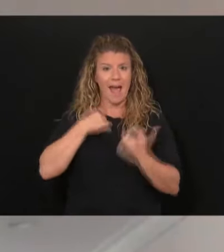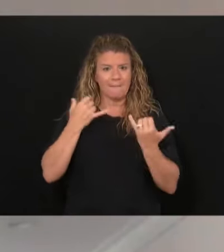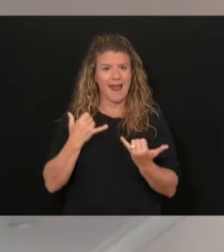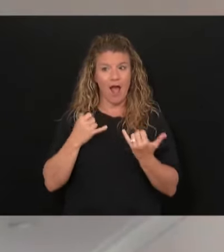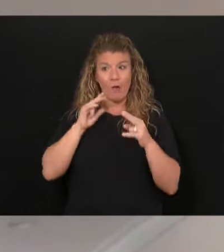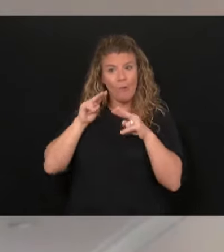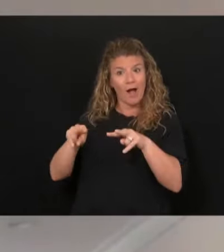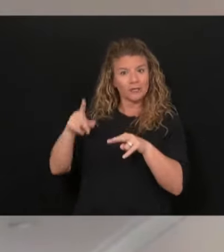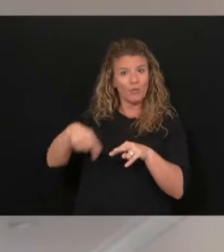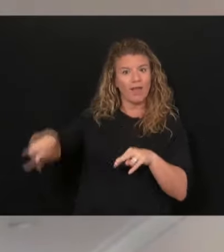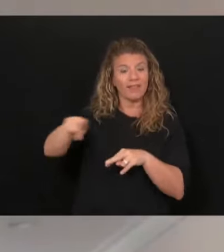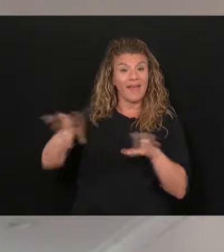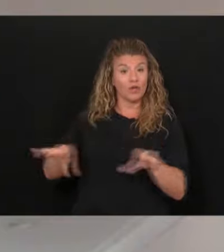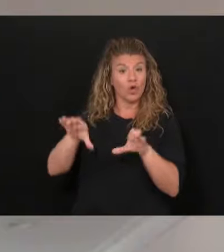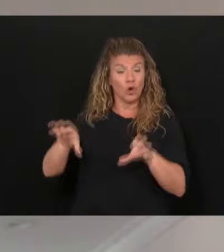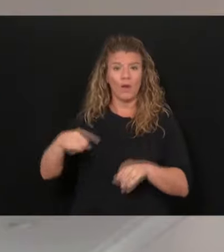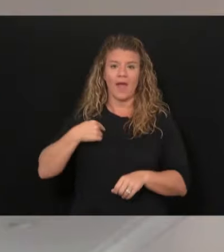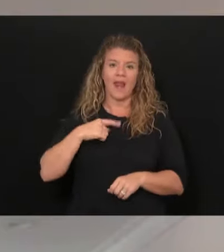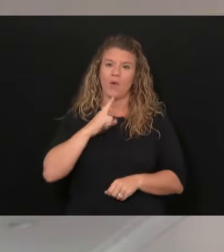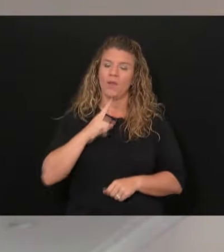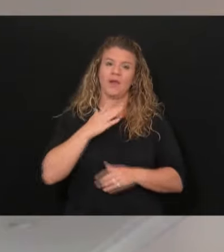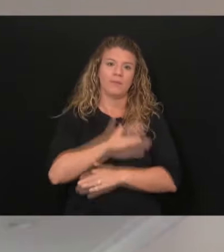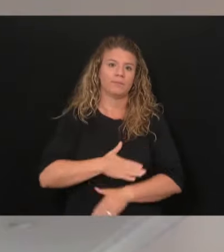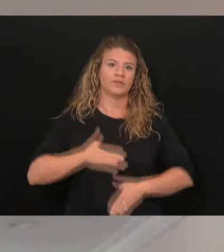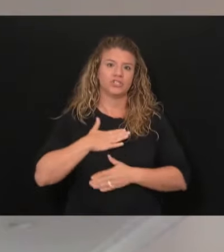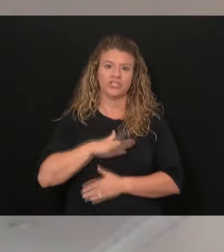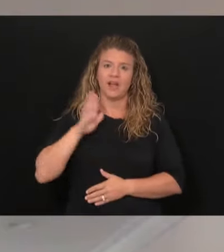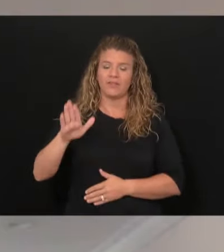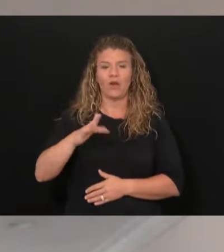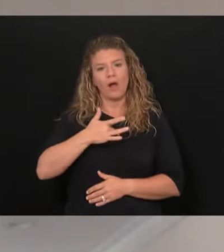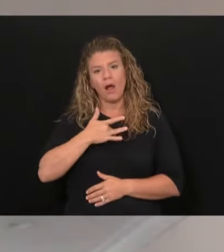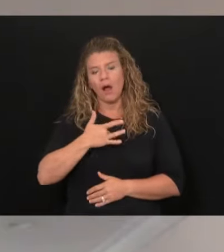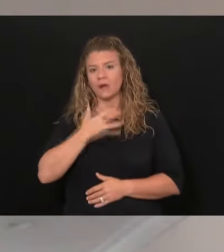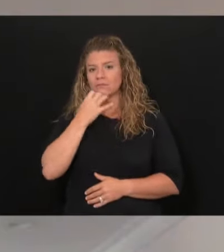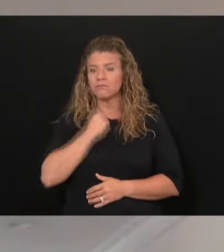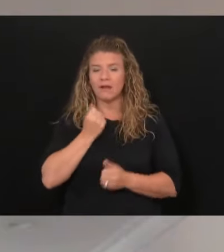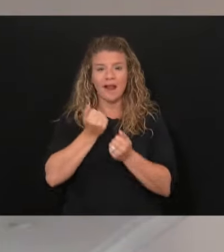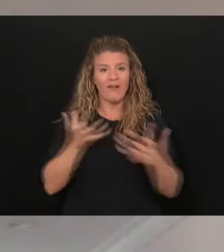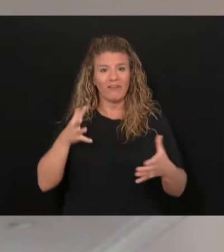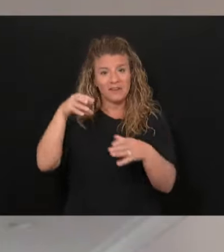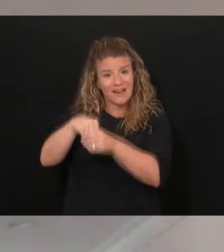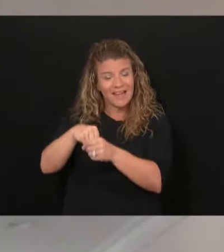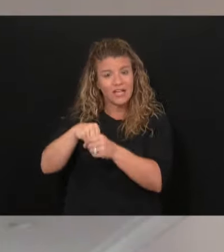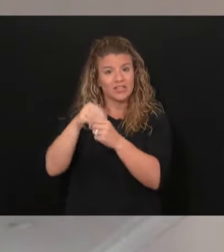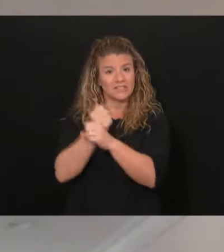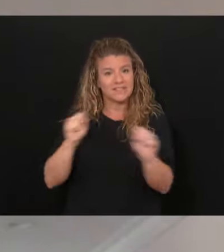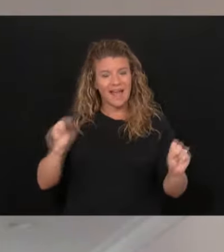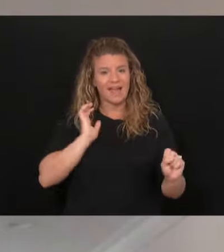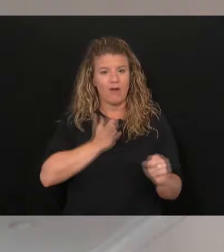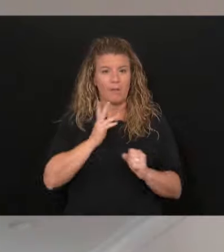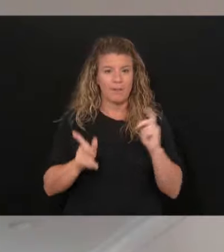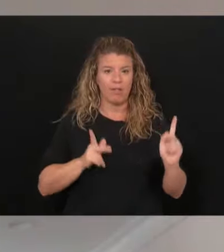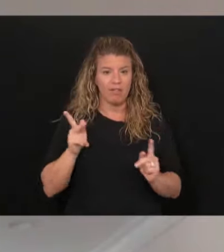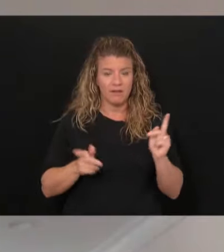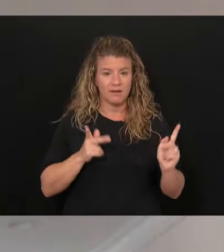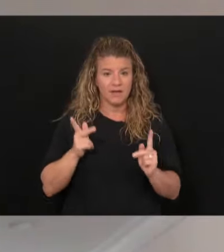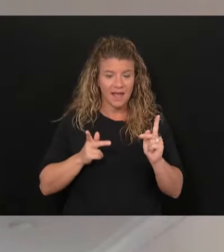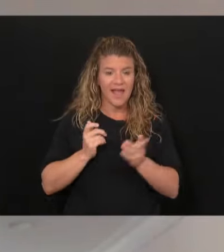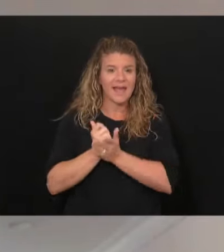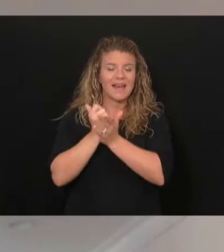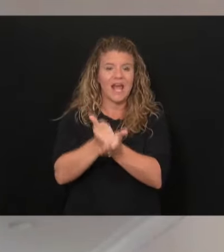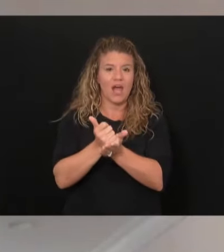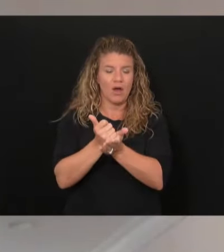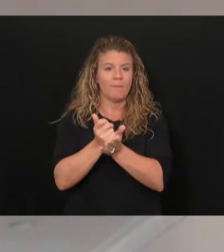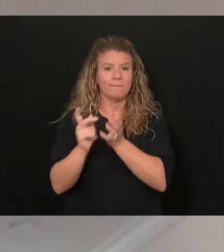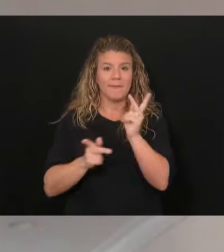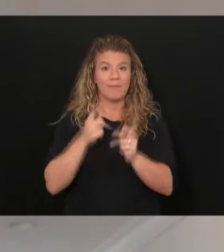really appreciate the great heart and soul that they put into all they do to try to protect our citizens and help people